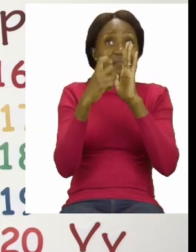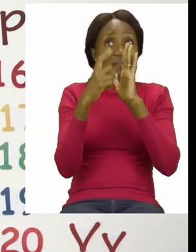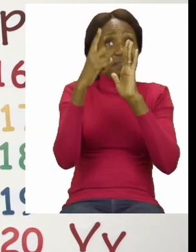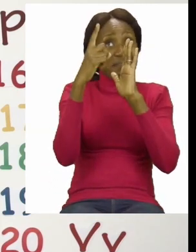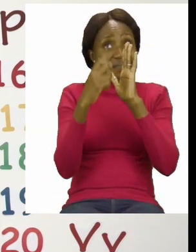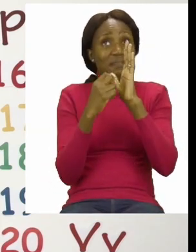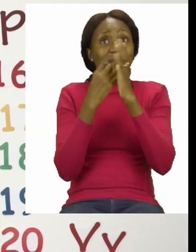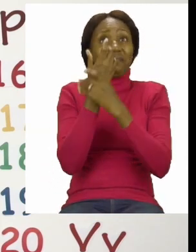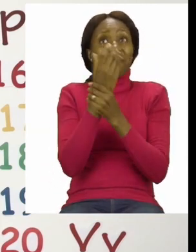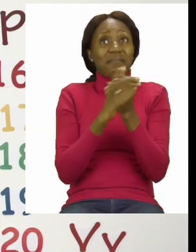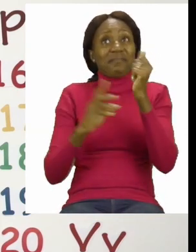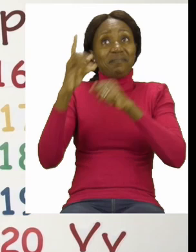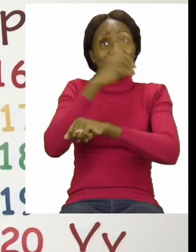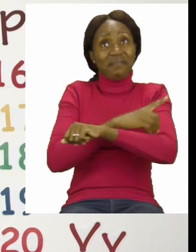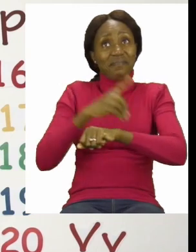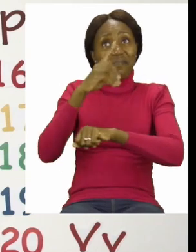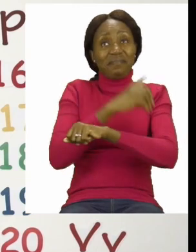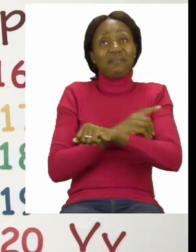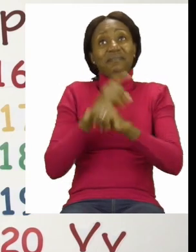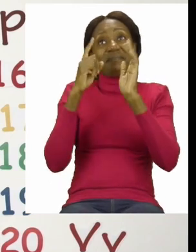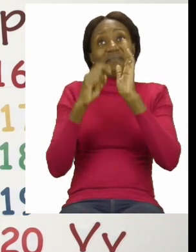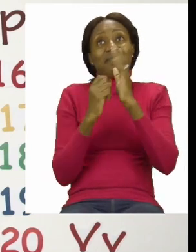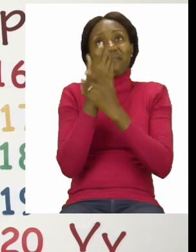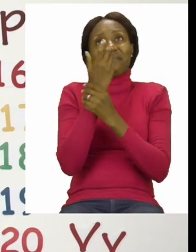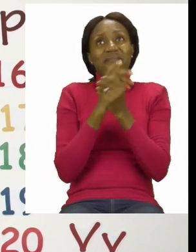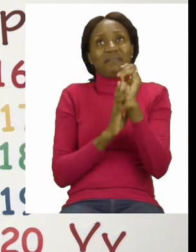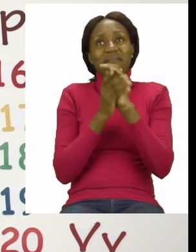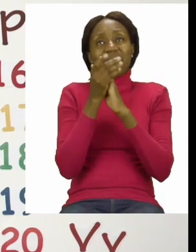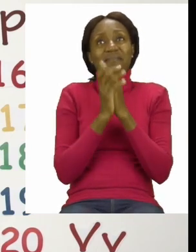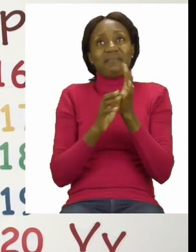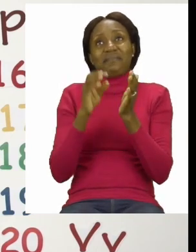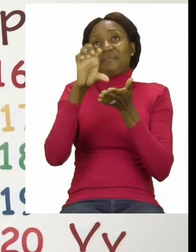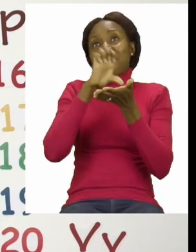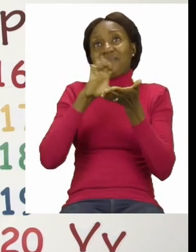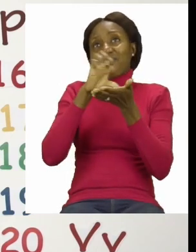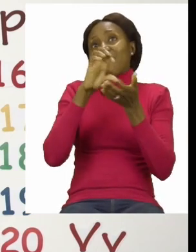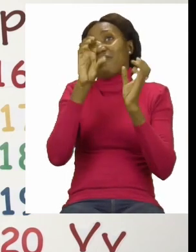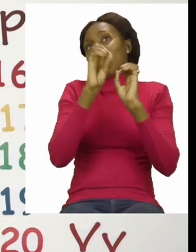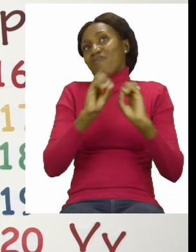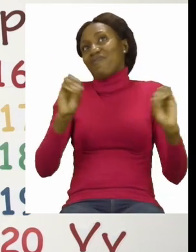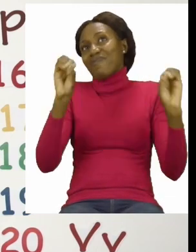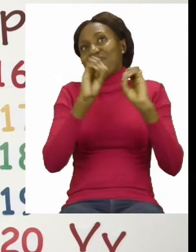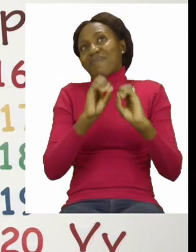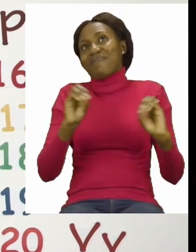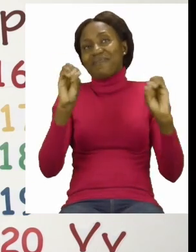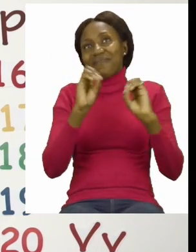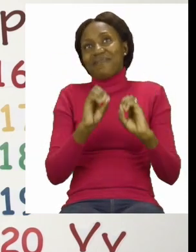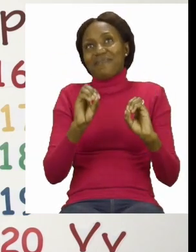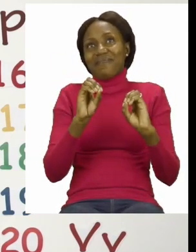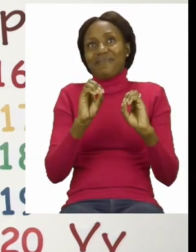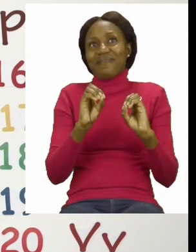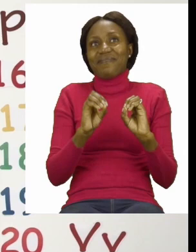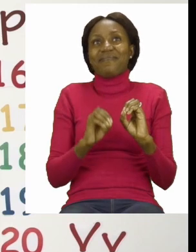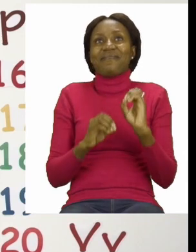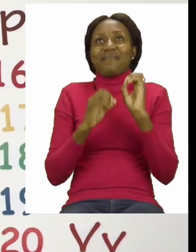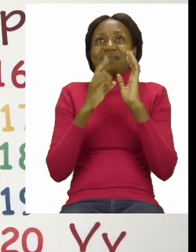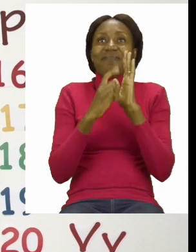Sanitize every day so the germs can stay away.